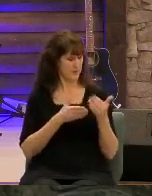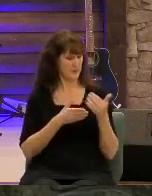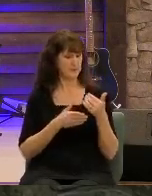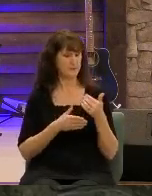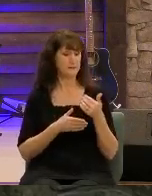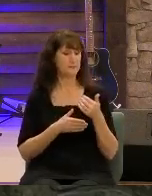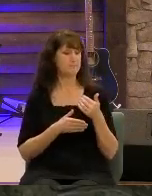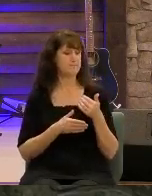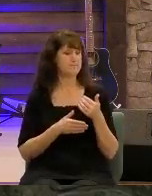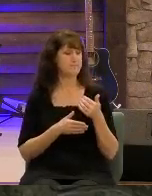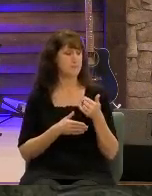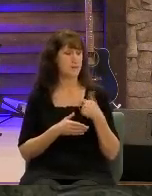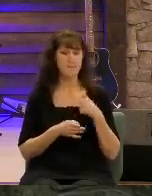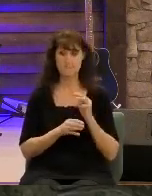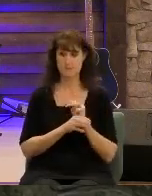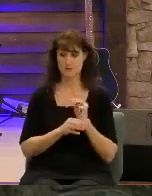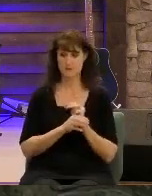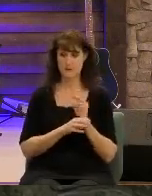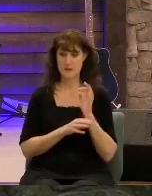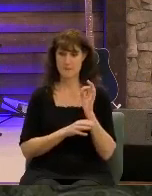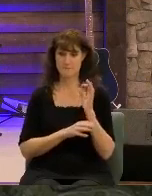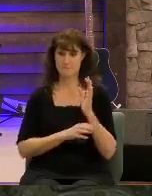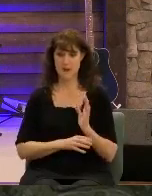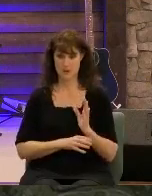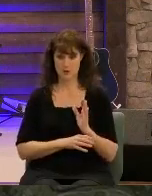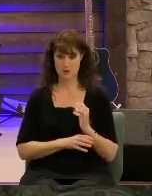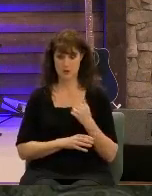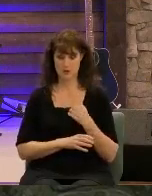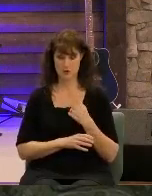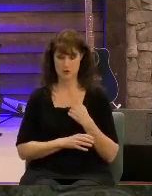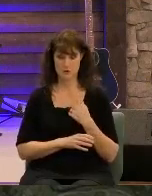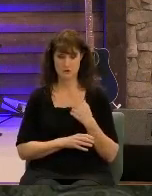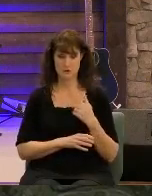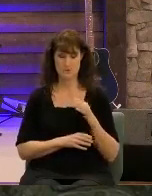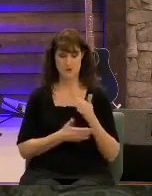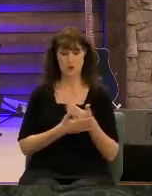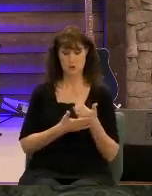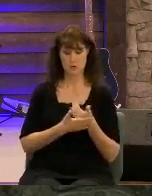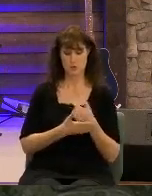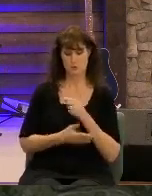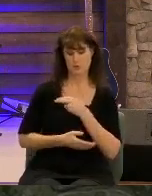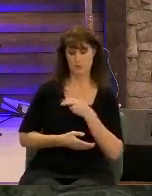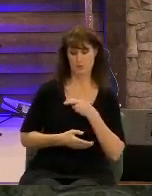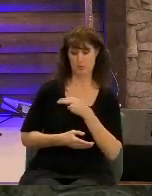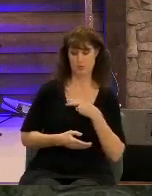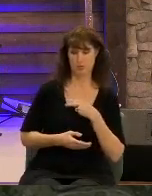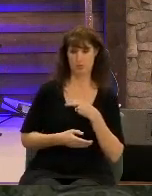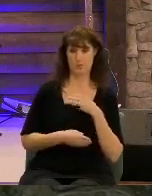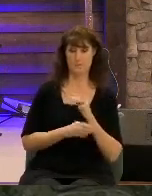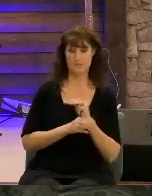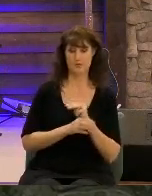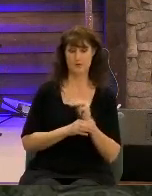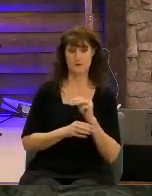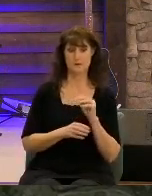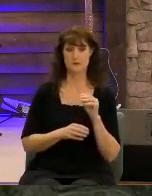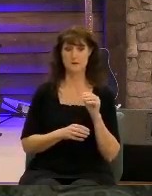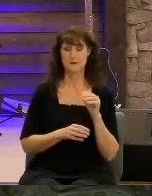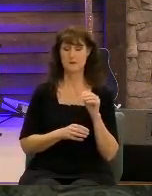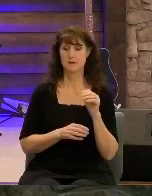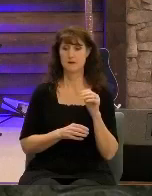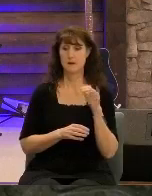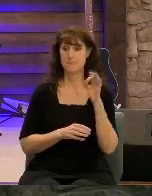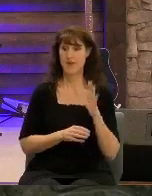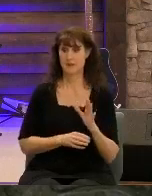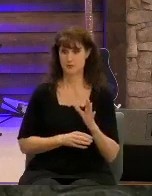will be missions pastor. And so, you know, I had something shared with me this week that really struck me. But so